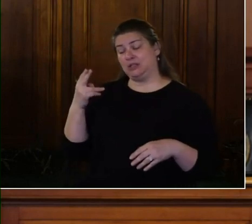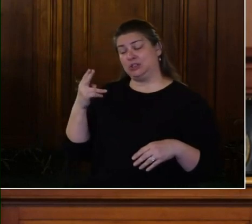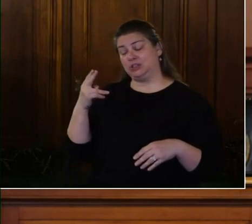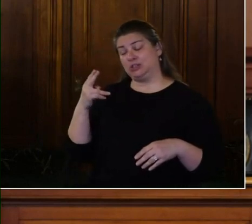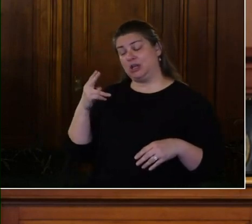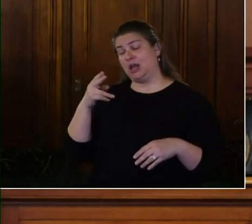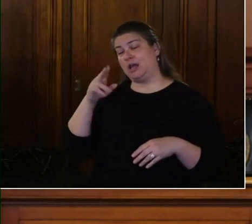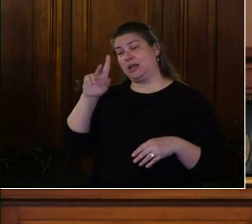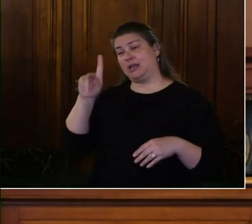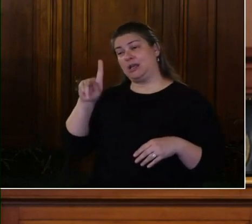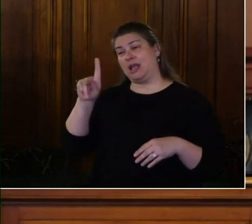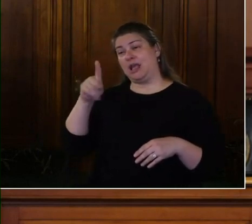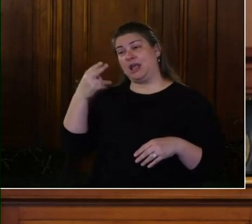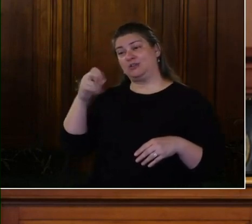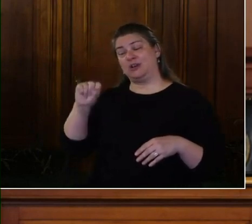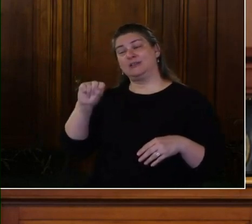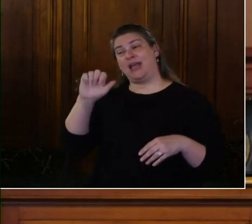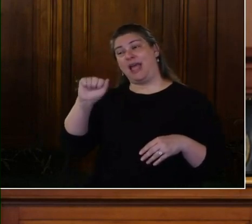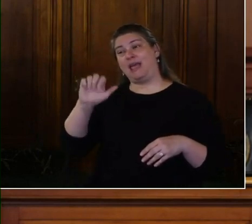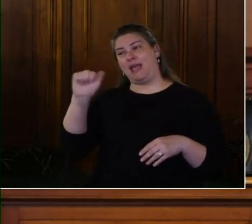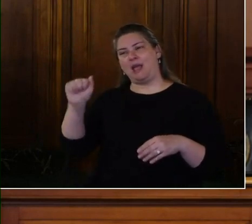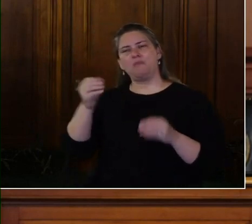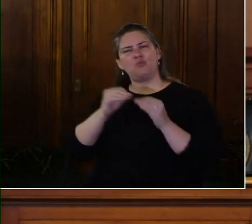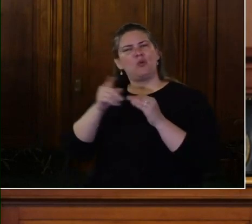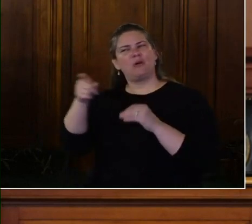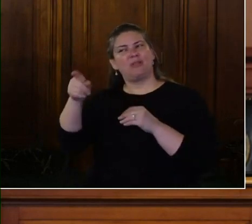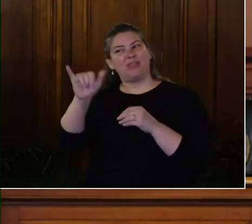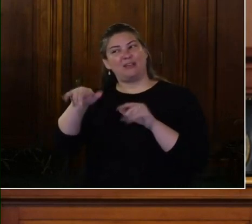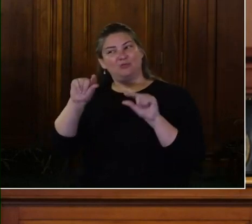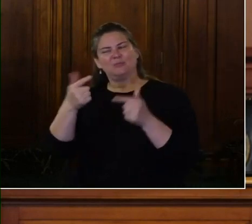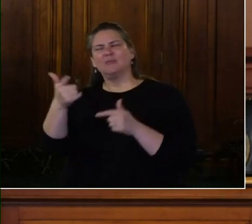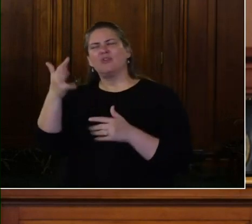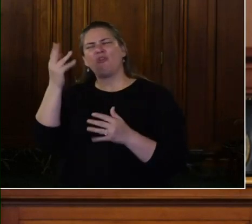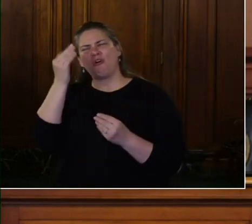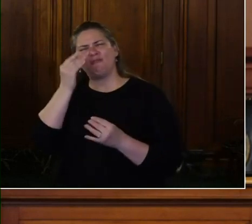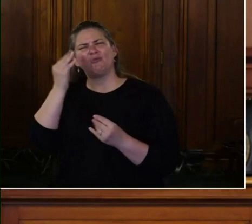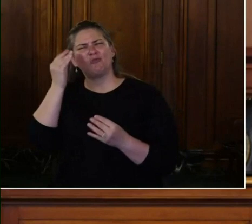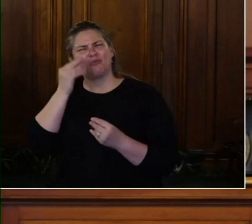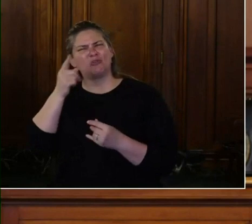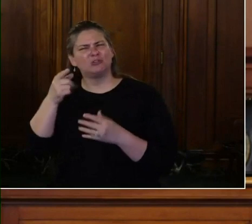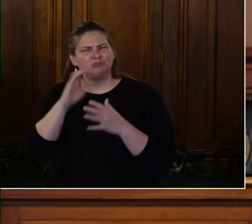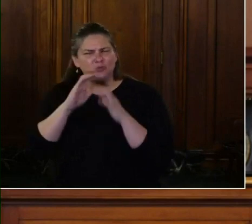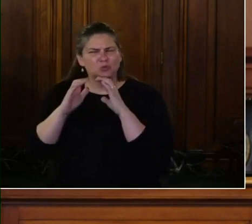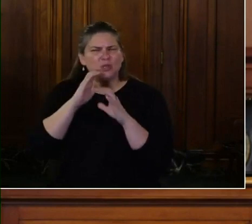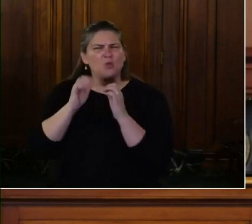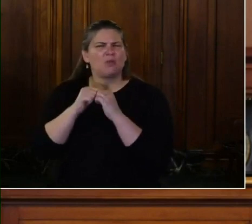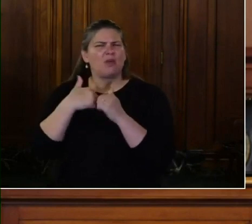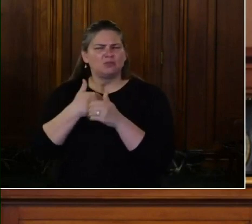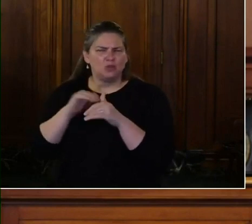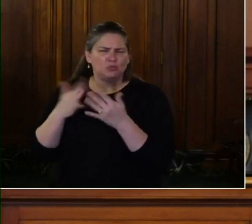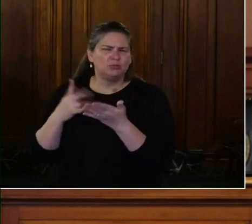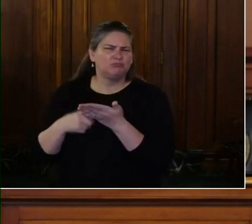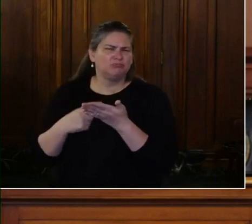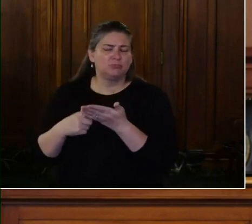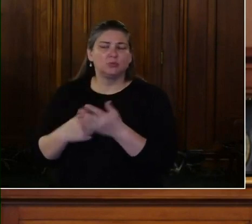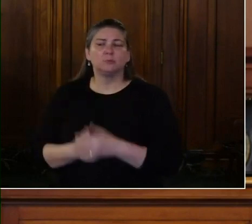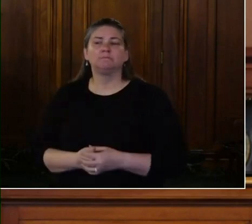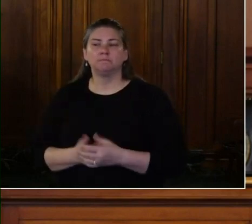been very thoughtful in their approach. They've been communicating well with us. All right, this is